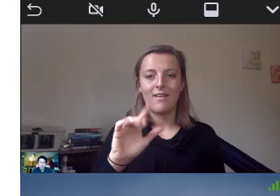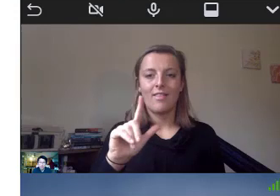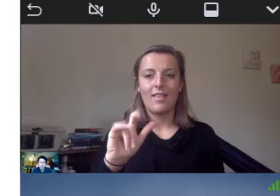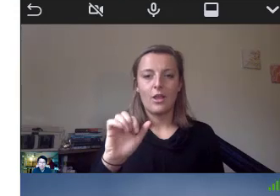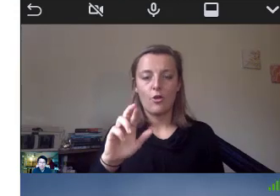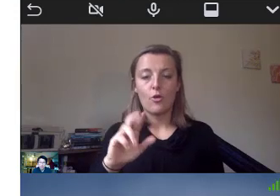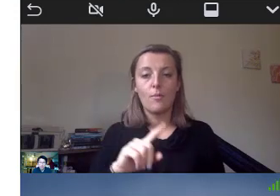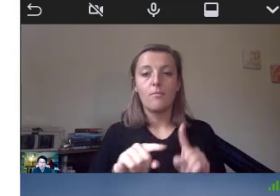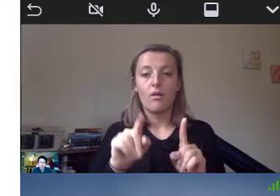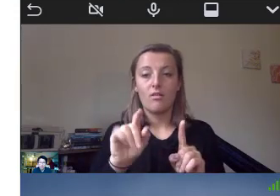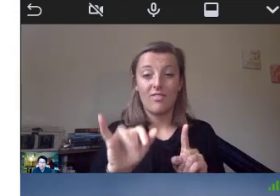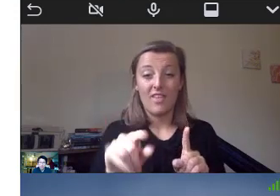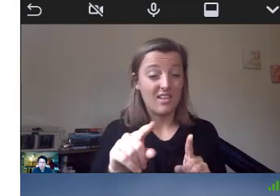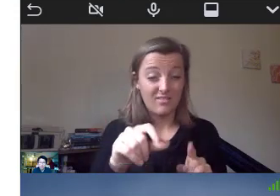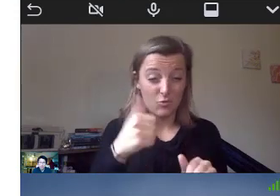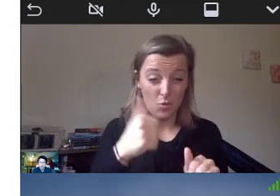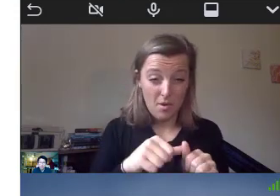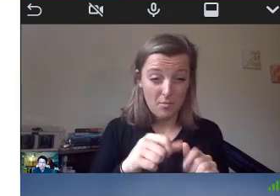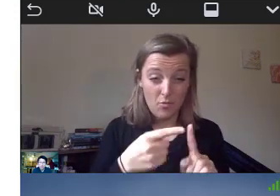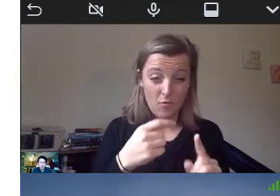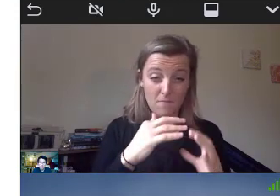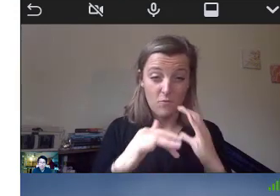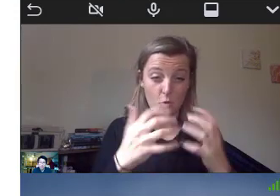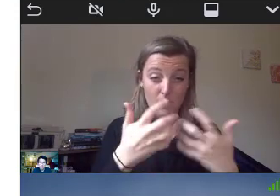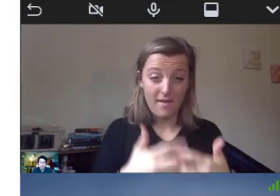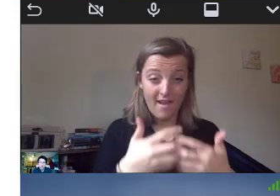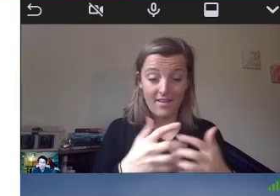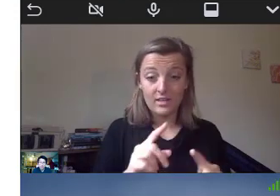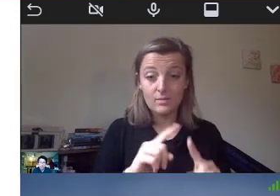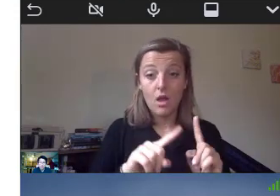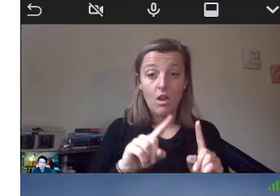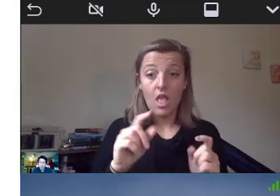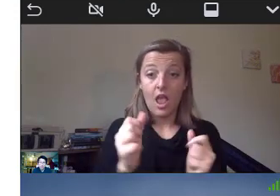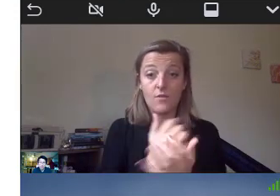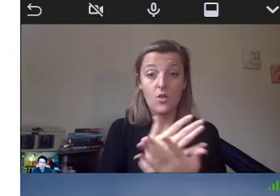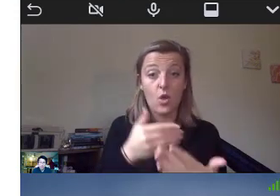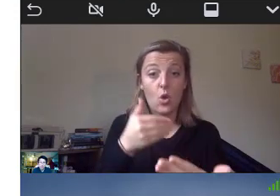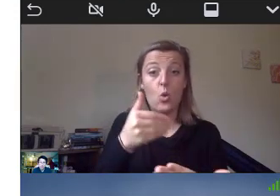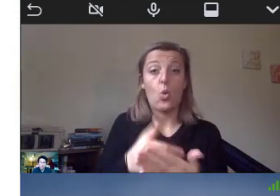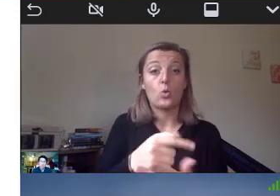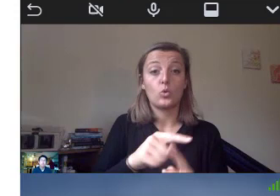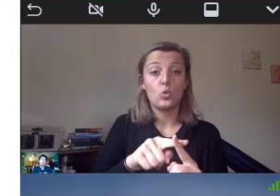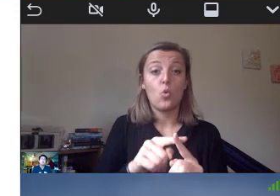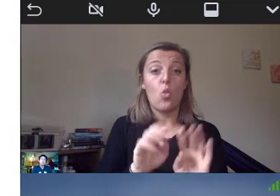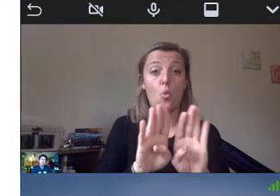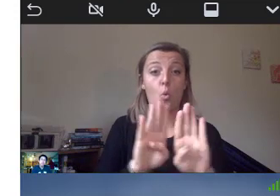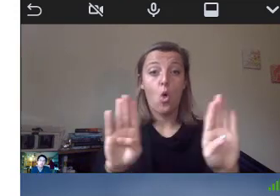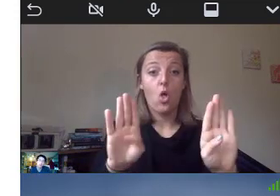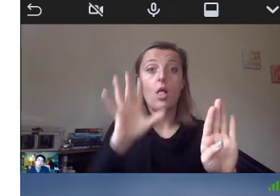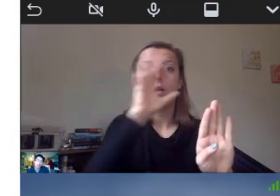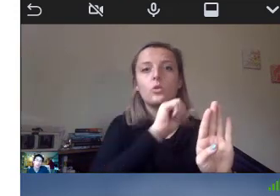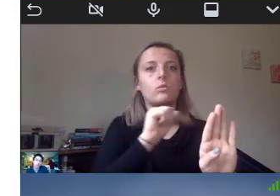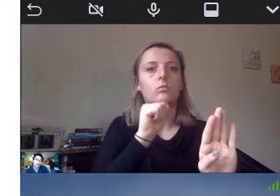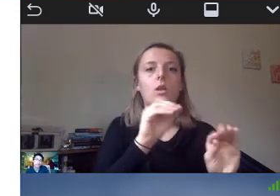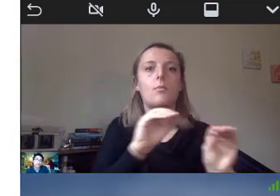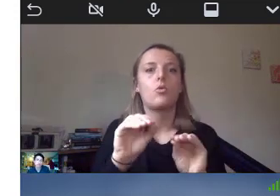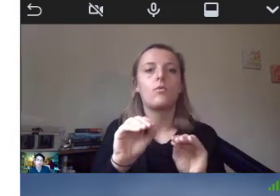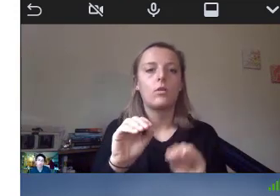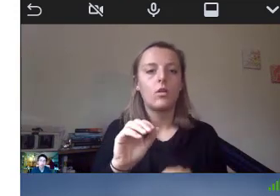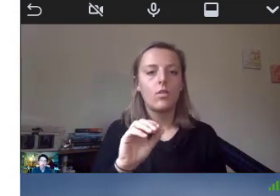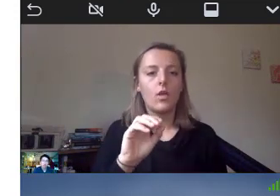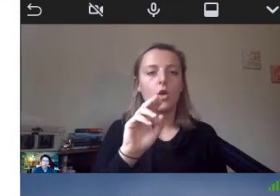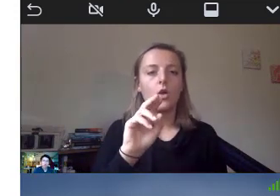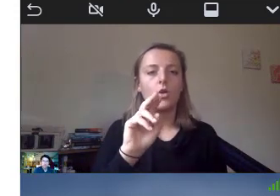wall, we assume they don't move. We call that the no-slip boundary condition, that the velocity of the fluid at the